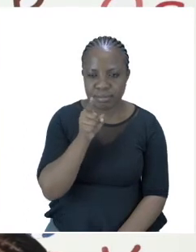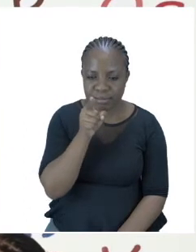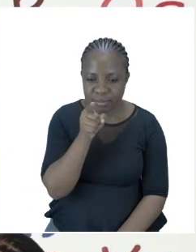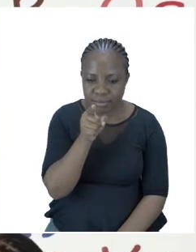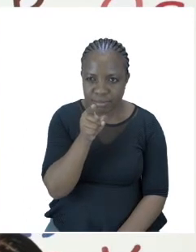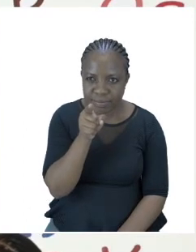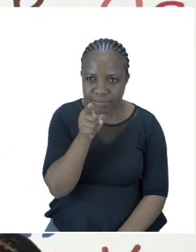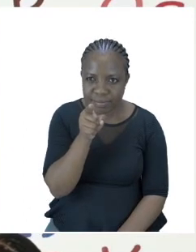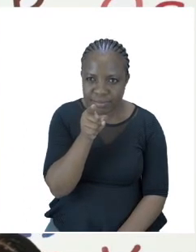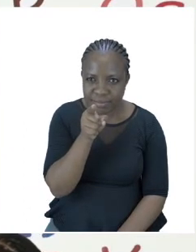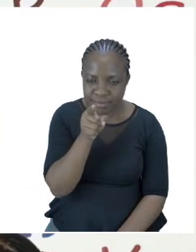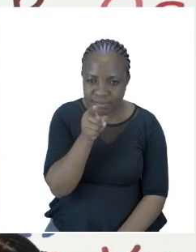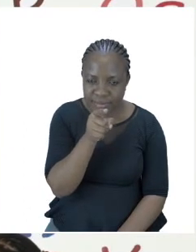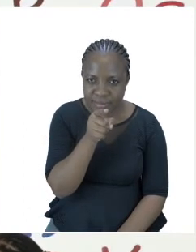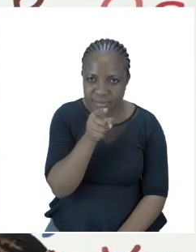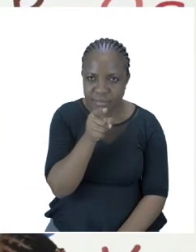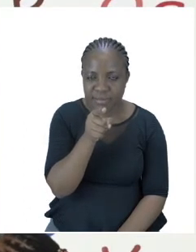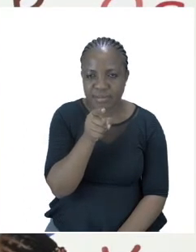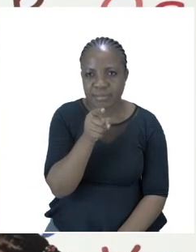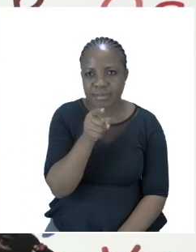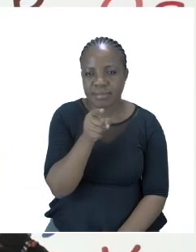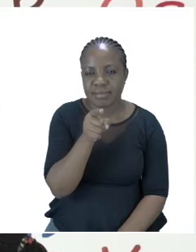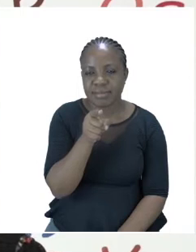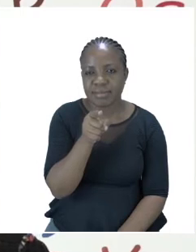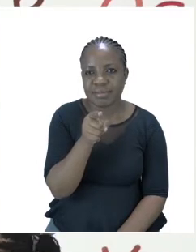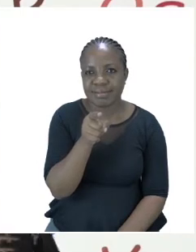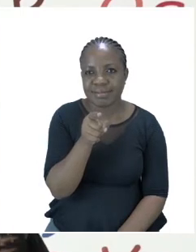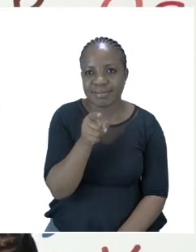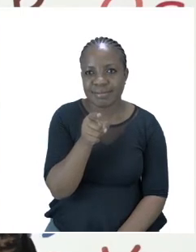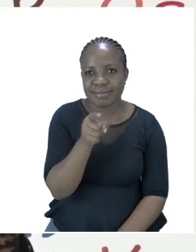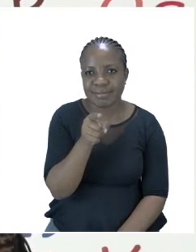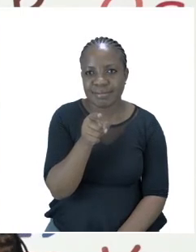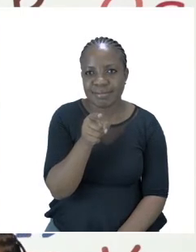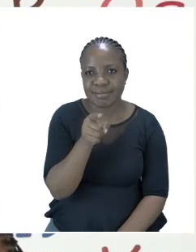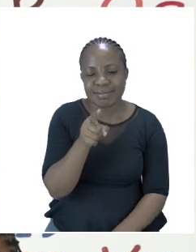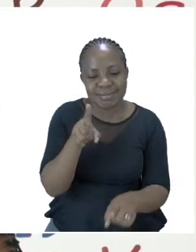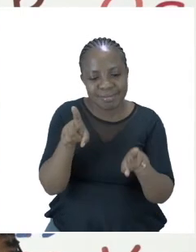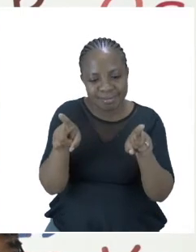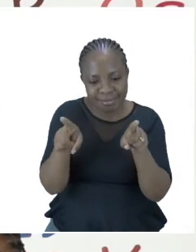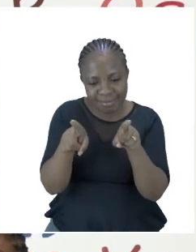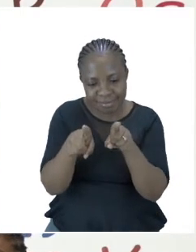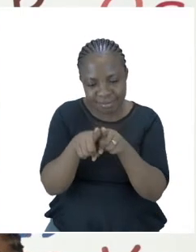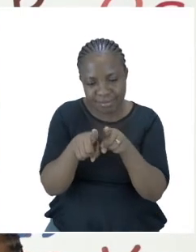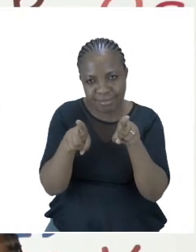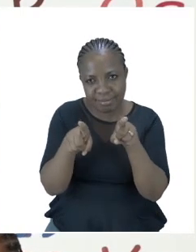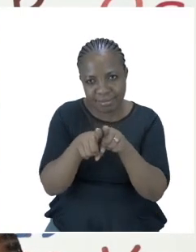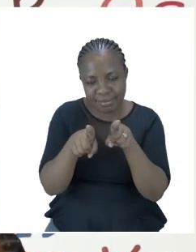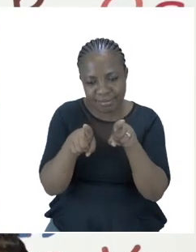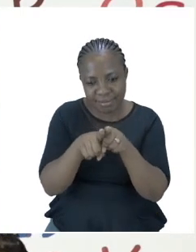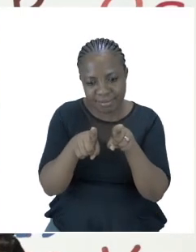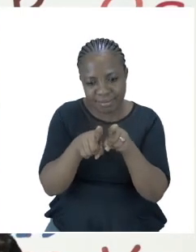has a cap. There we go. So your letter G must look like